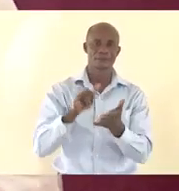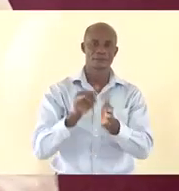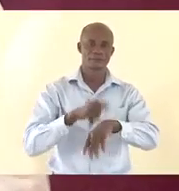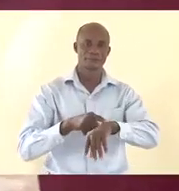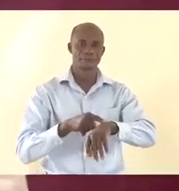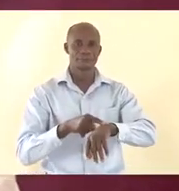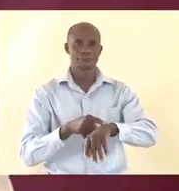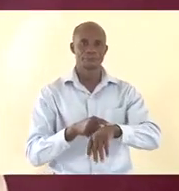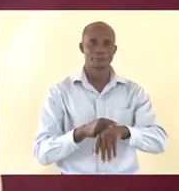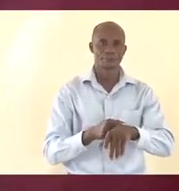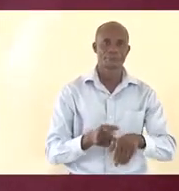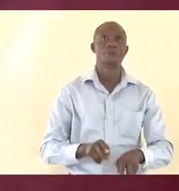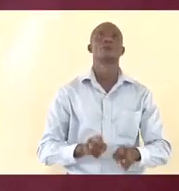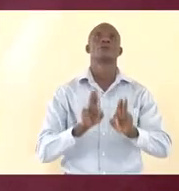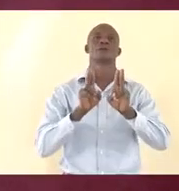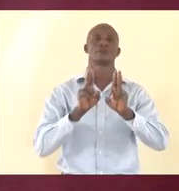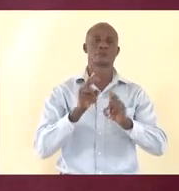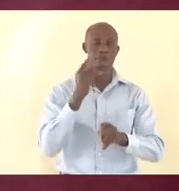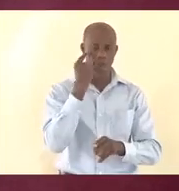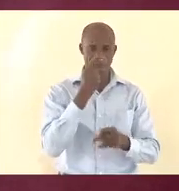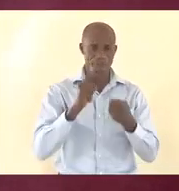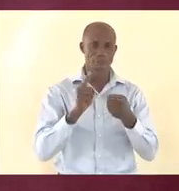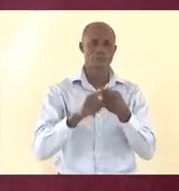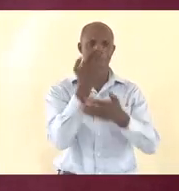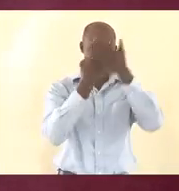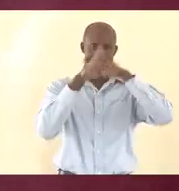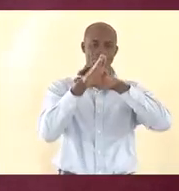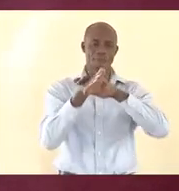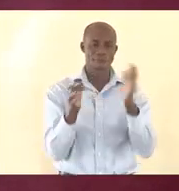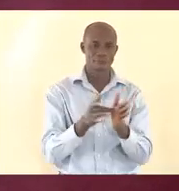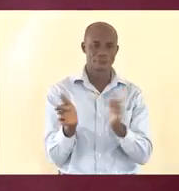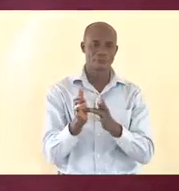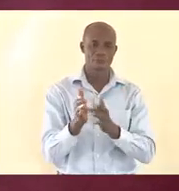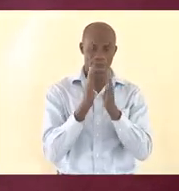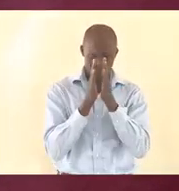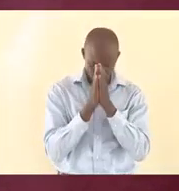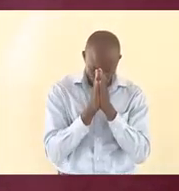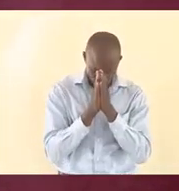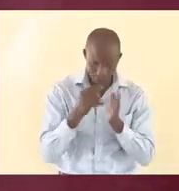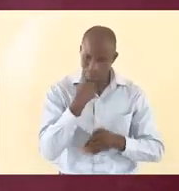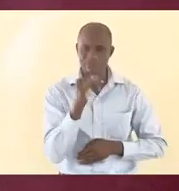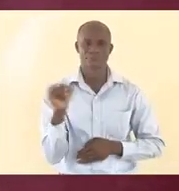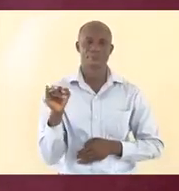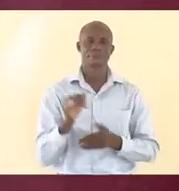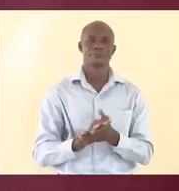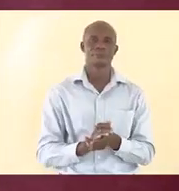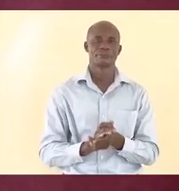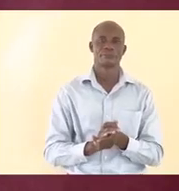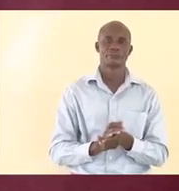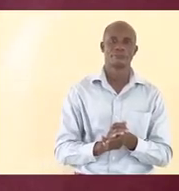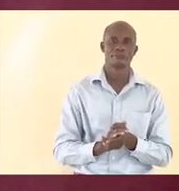At that time, lifting up his eyes to heaven, Jesus prayed, saying,